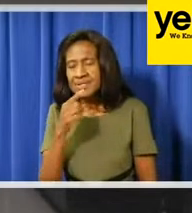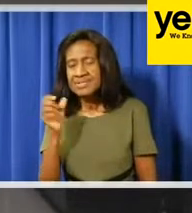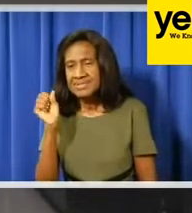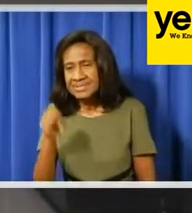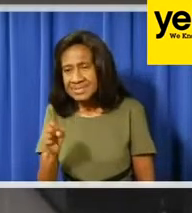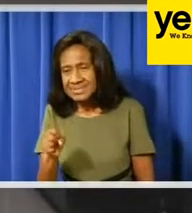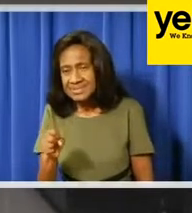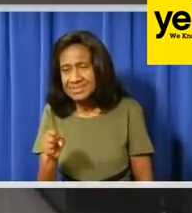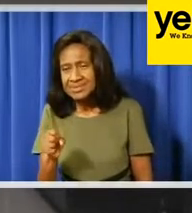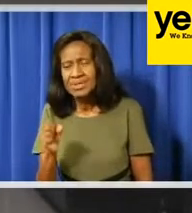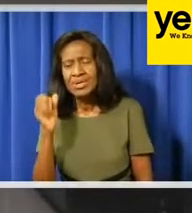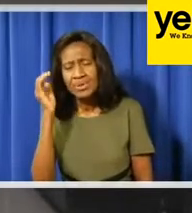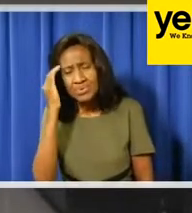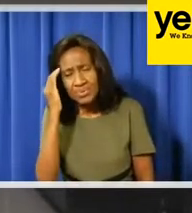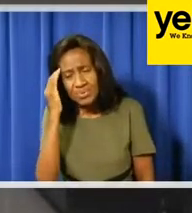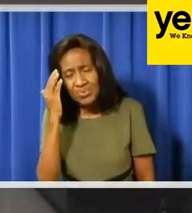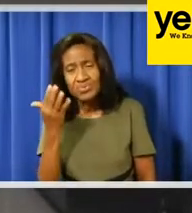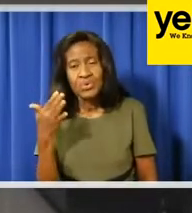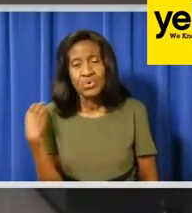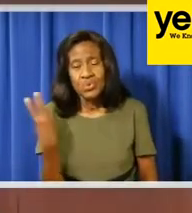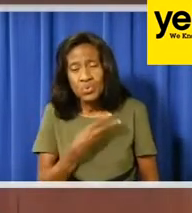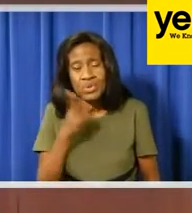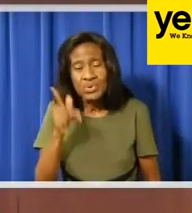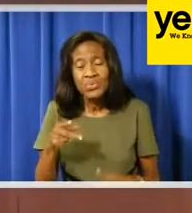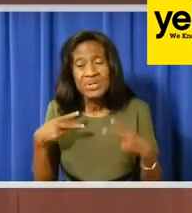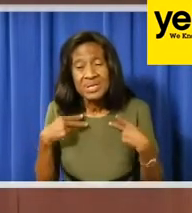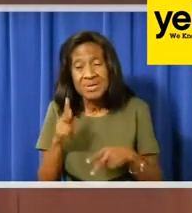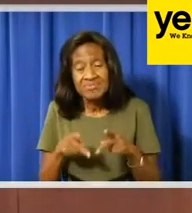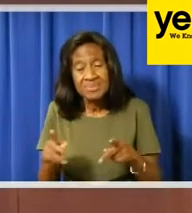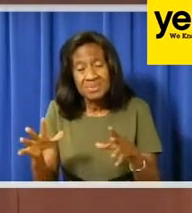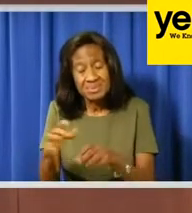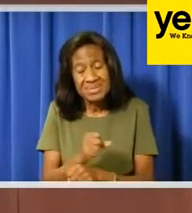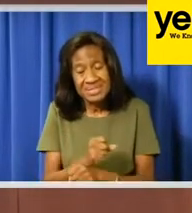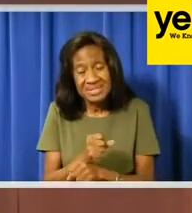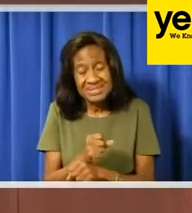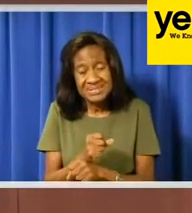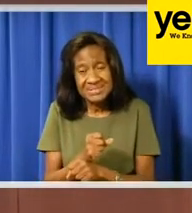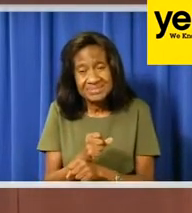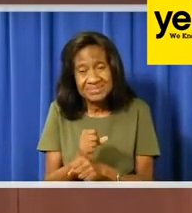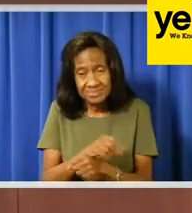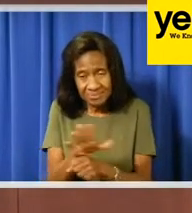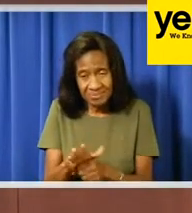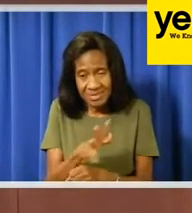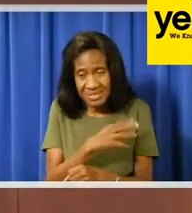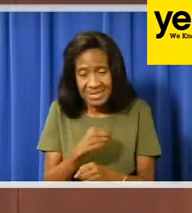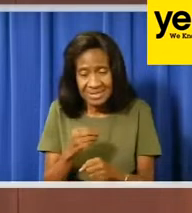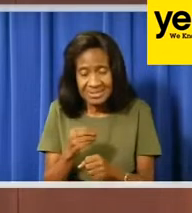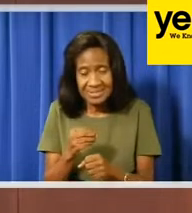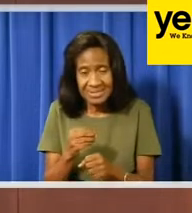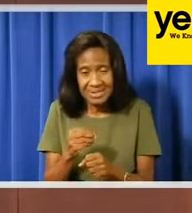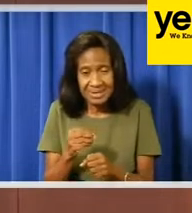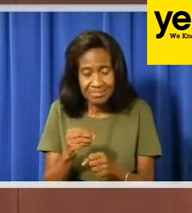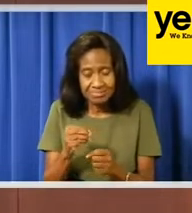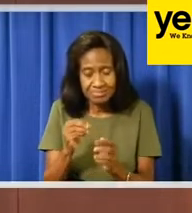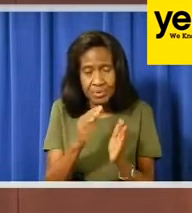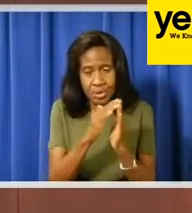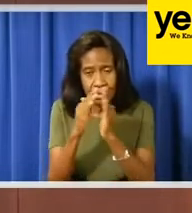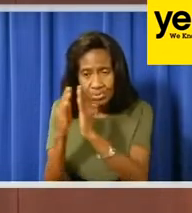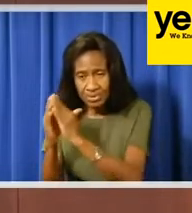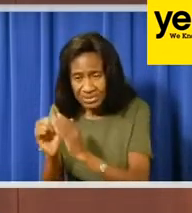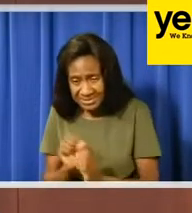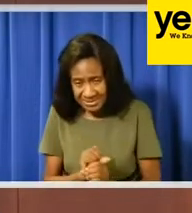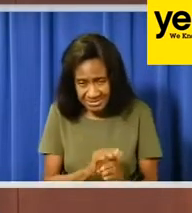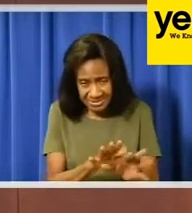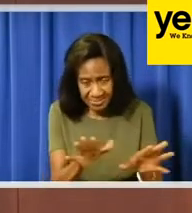That we will have cases when we open the border and also community transmission. We do have all the necessary PPE and all the